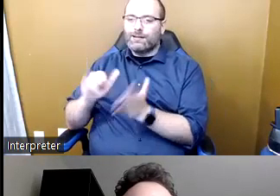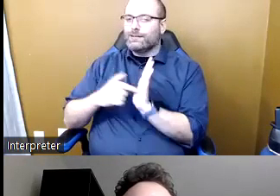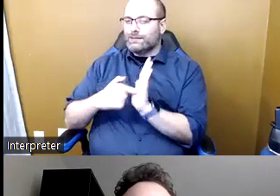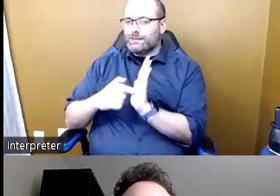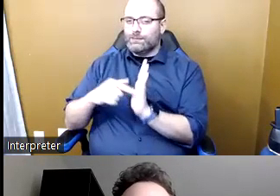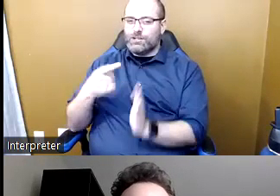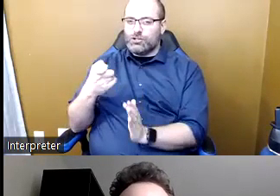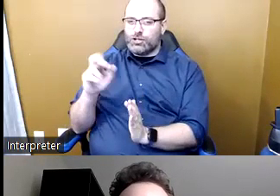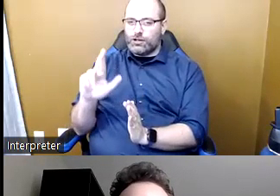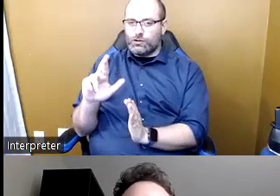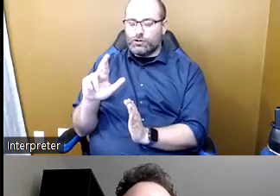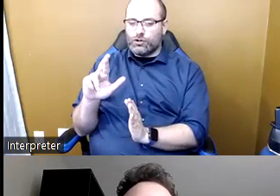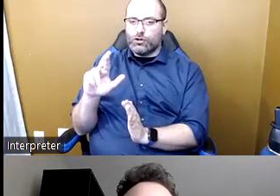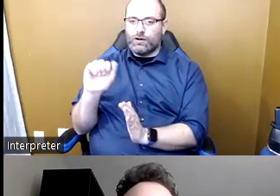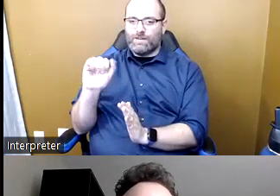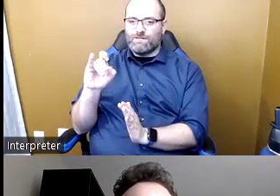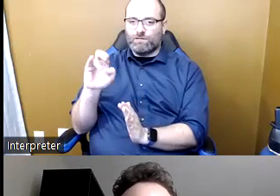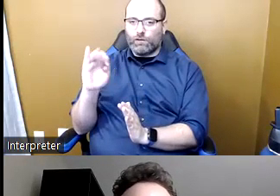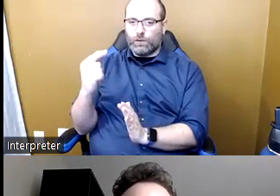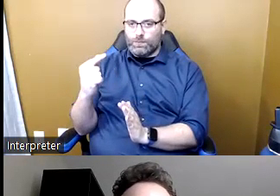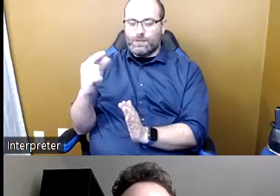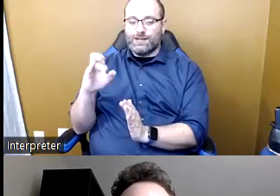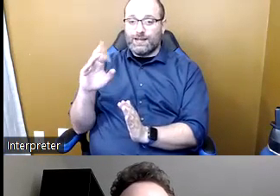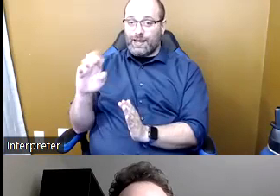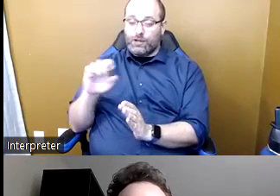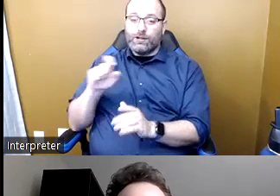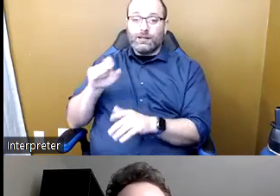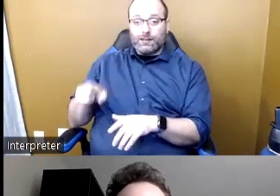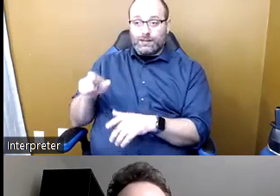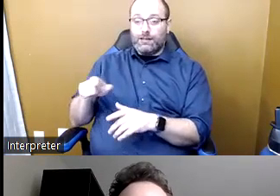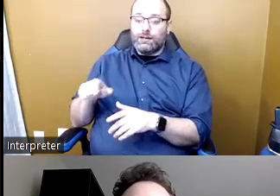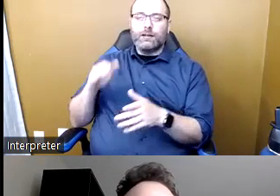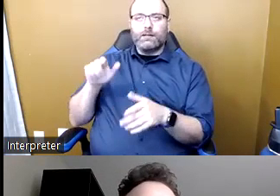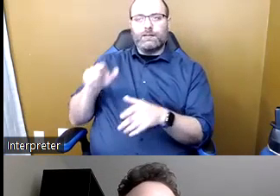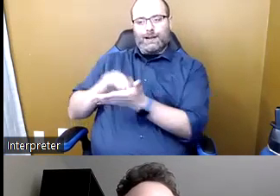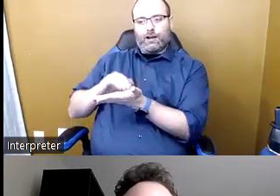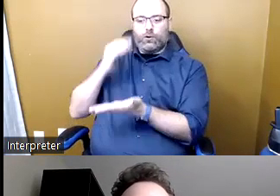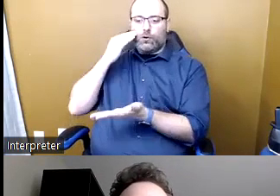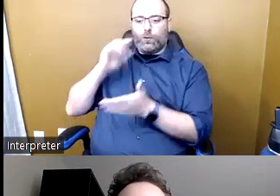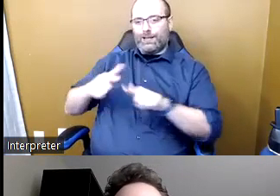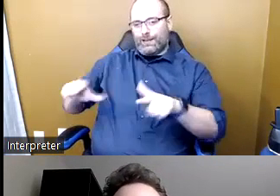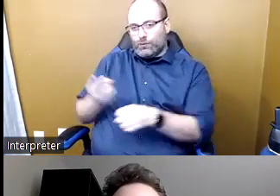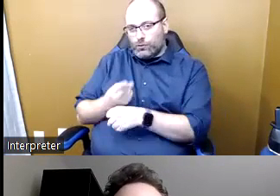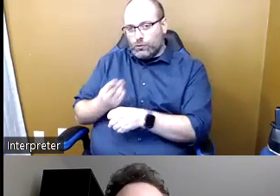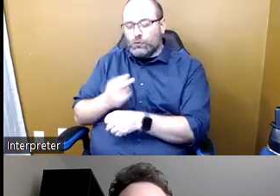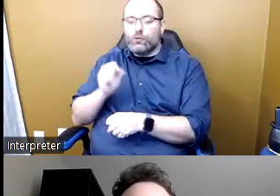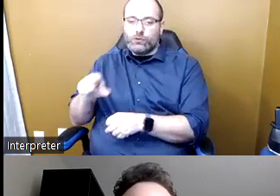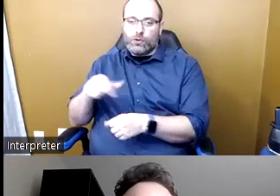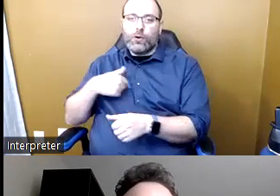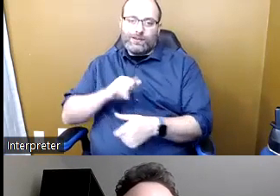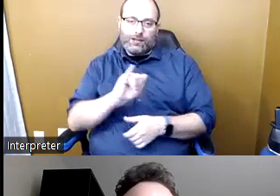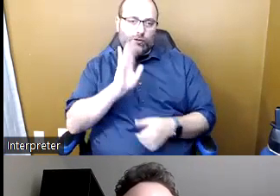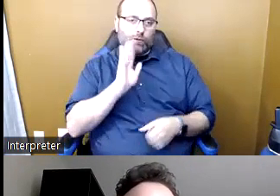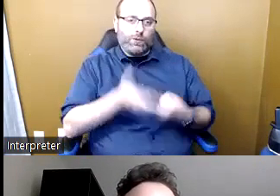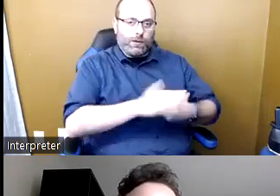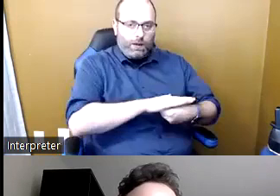someone who is familiar with these letters, knows the language to use so that insurance will accept it, knows the risks and benefits, is able to